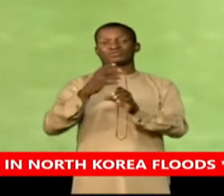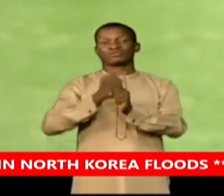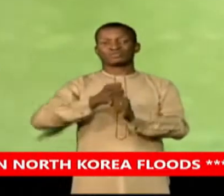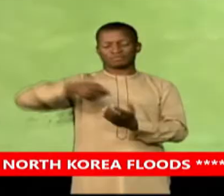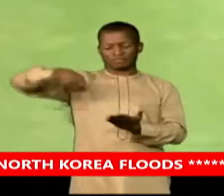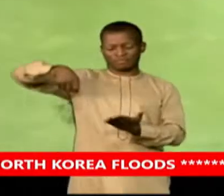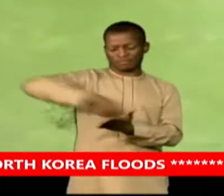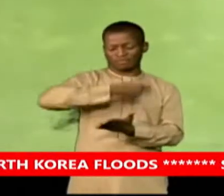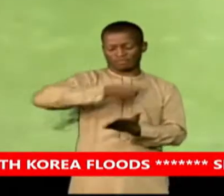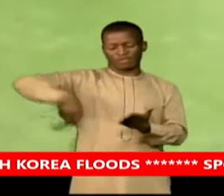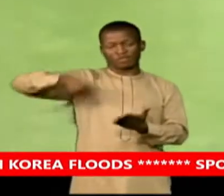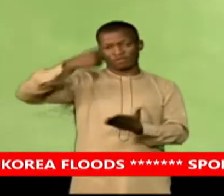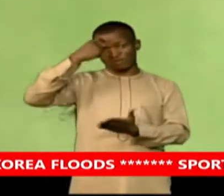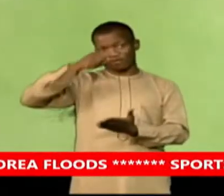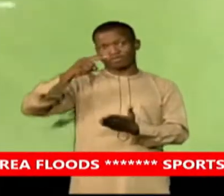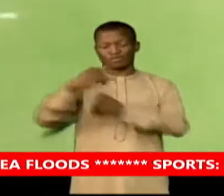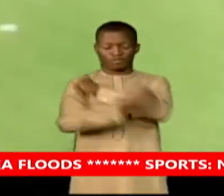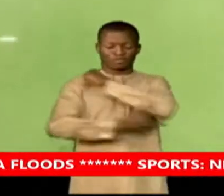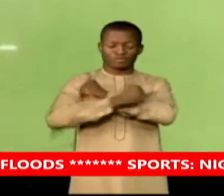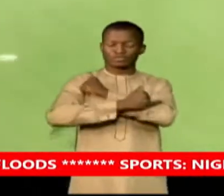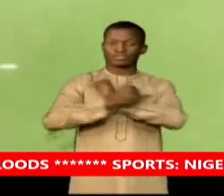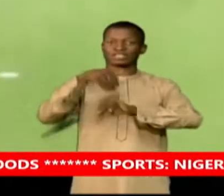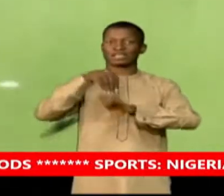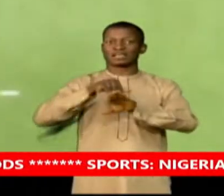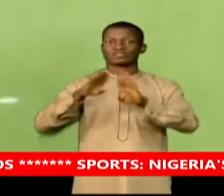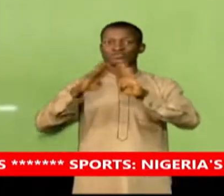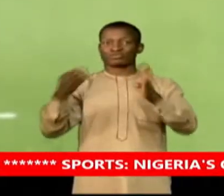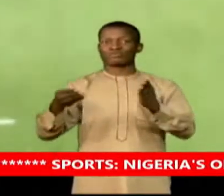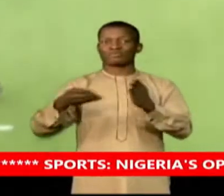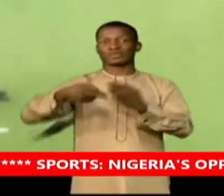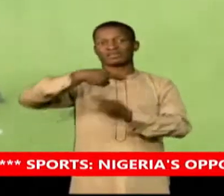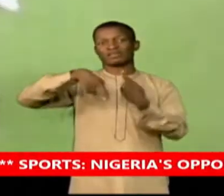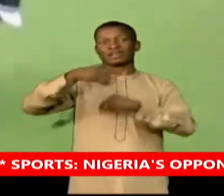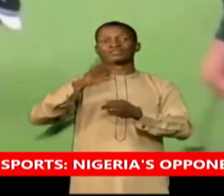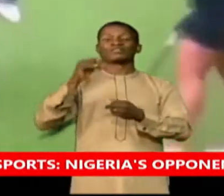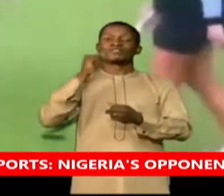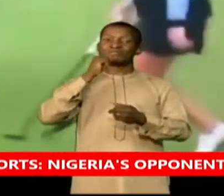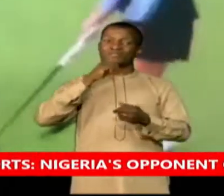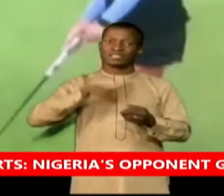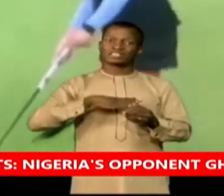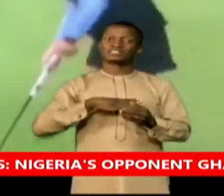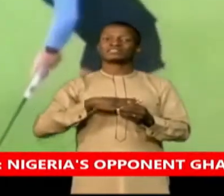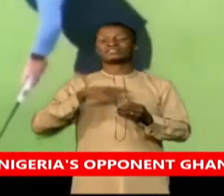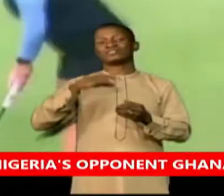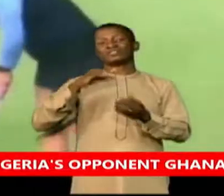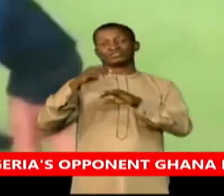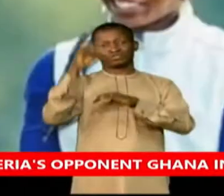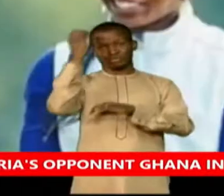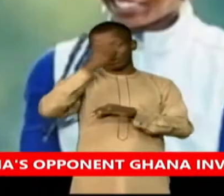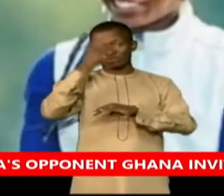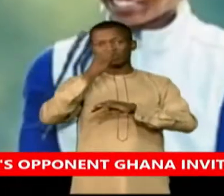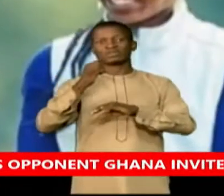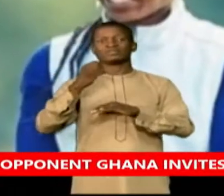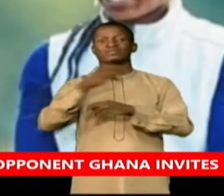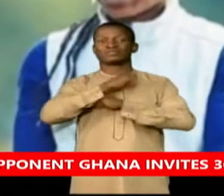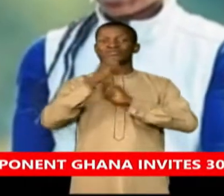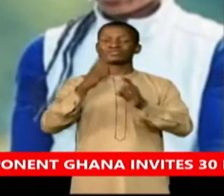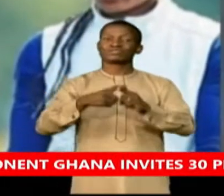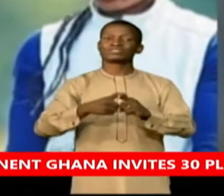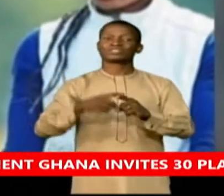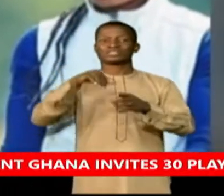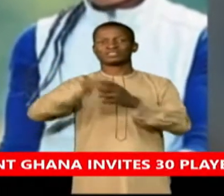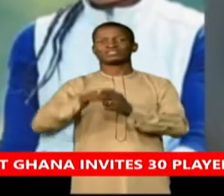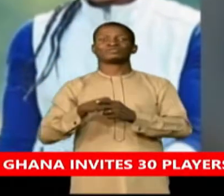The 19-year-old made a slow start in the opening round of the Ladies European Tour Scottish Open in Scotland and identifies